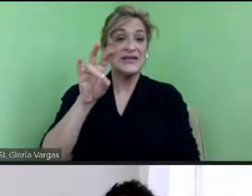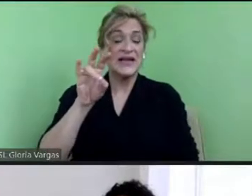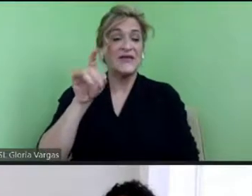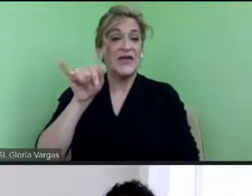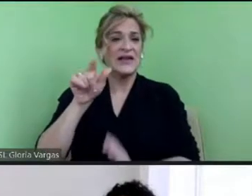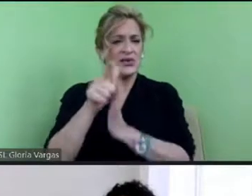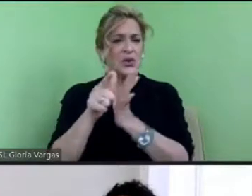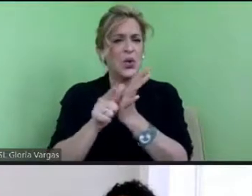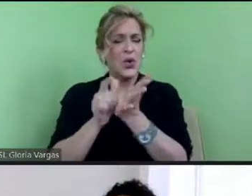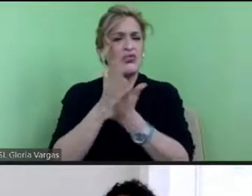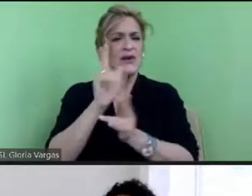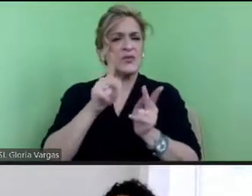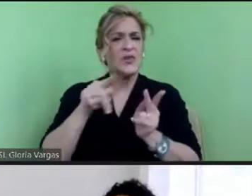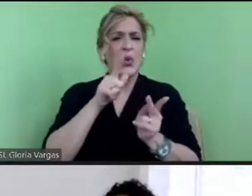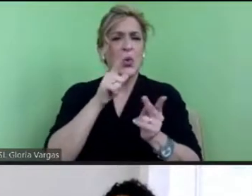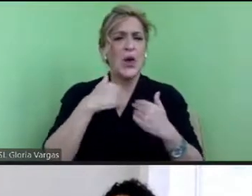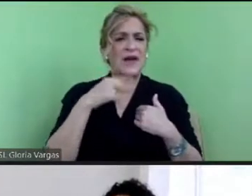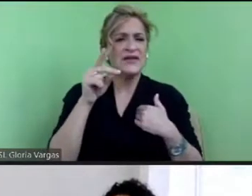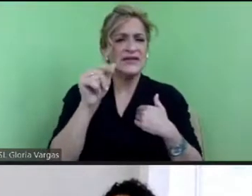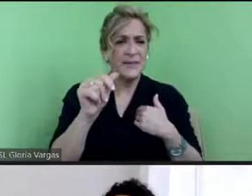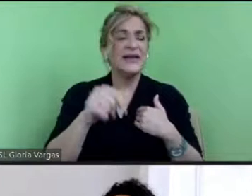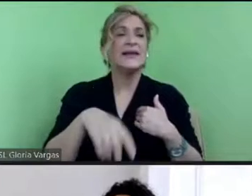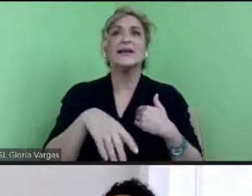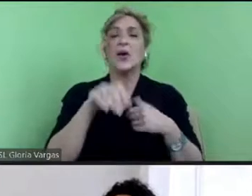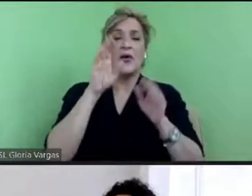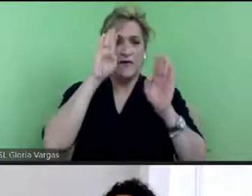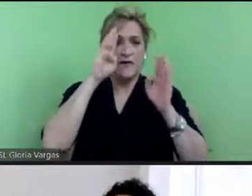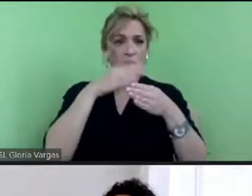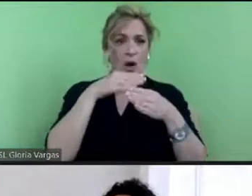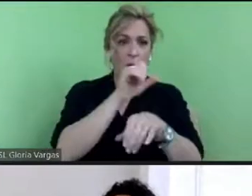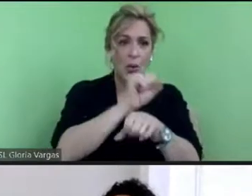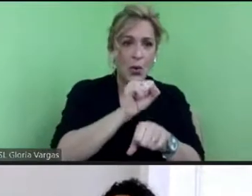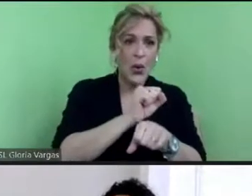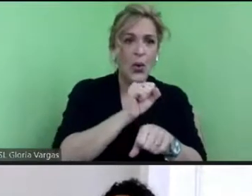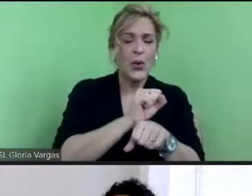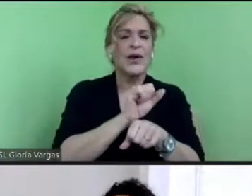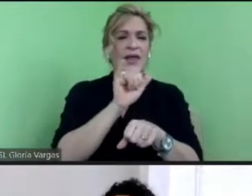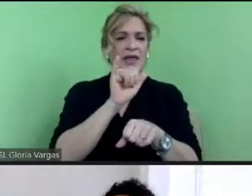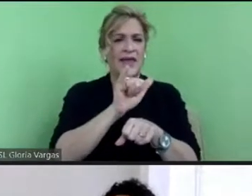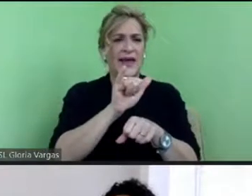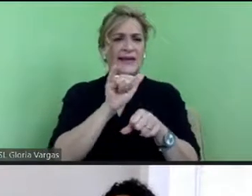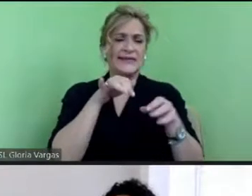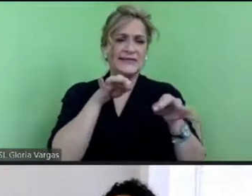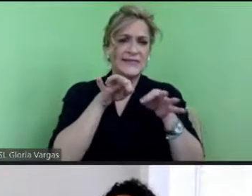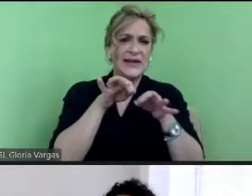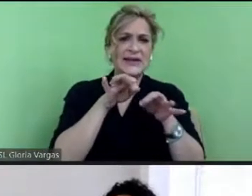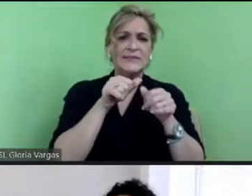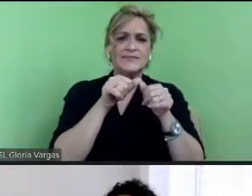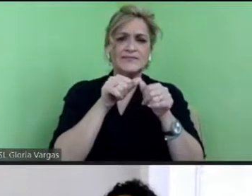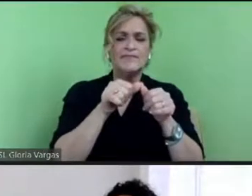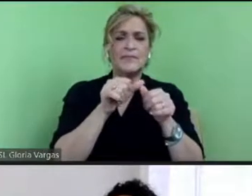Disability, which focuses on work and employment, which states that